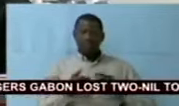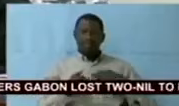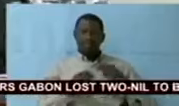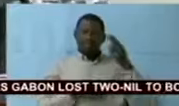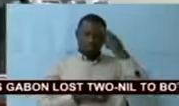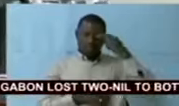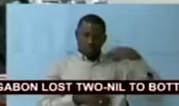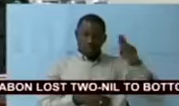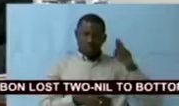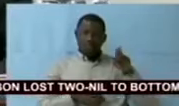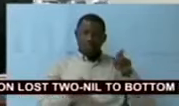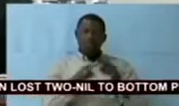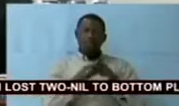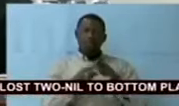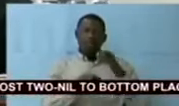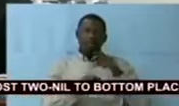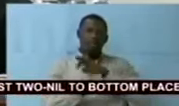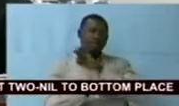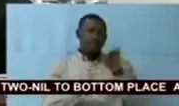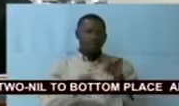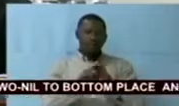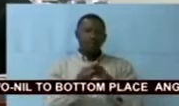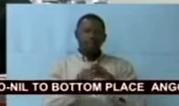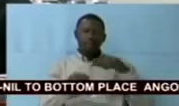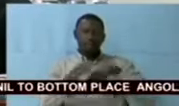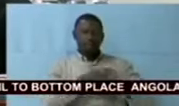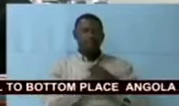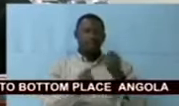with my family in the car.